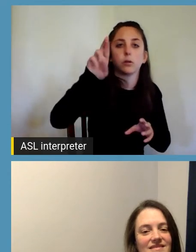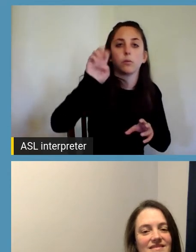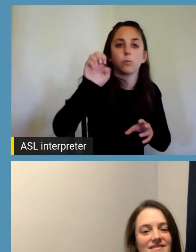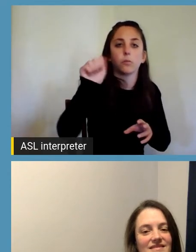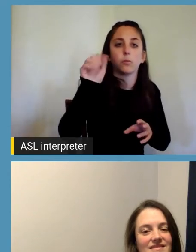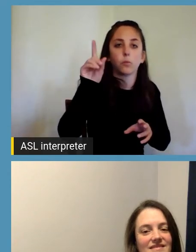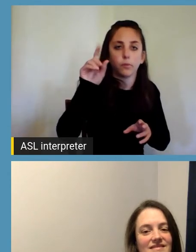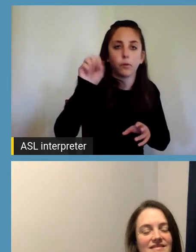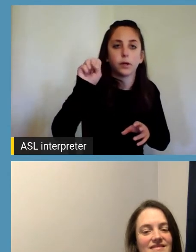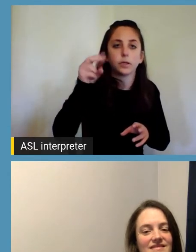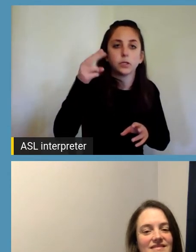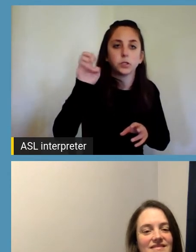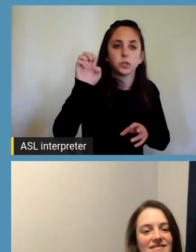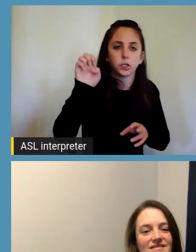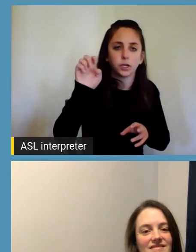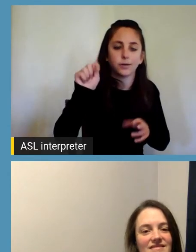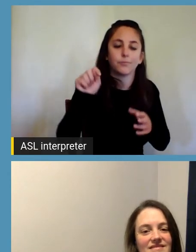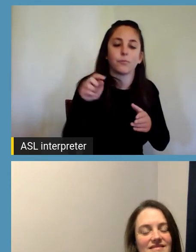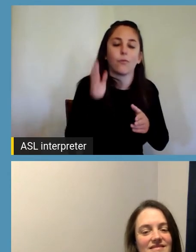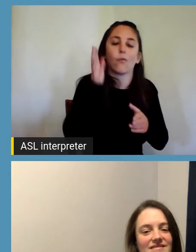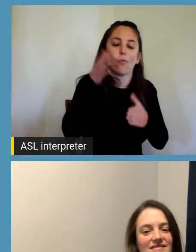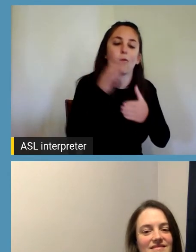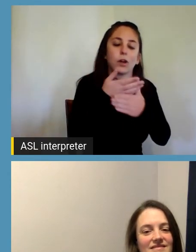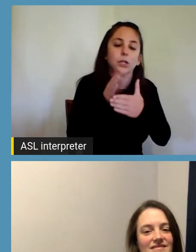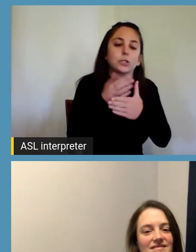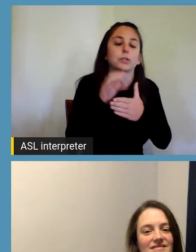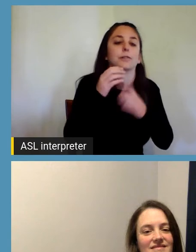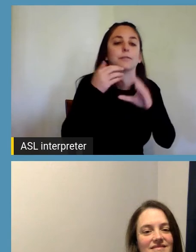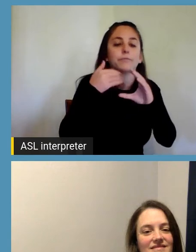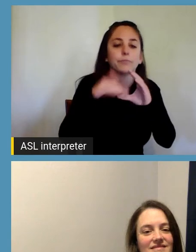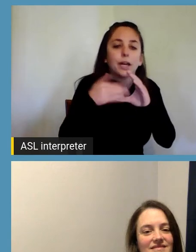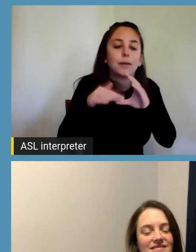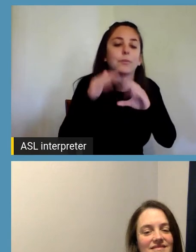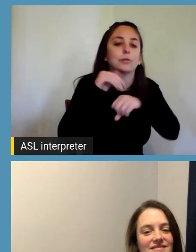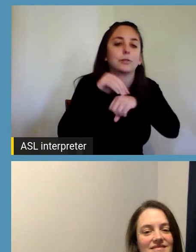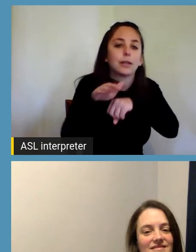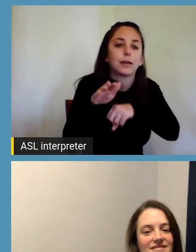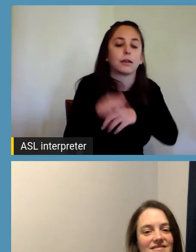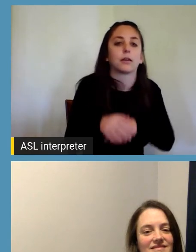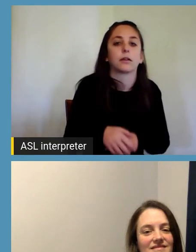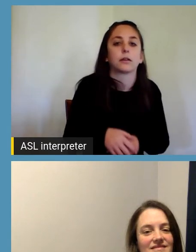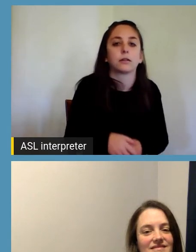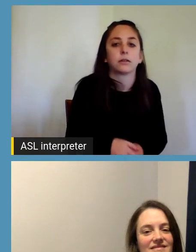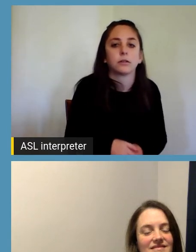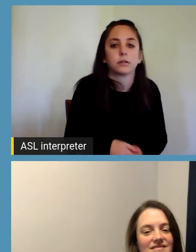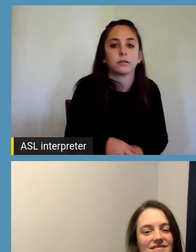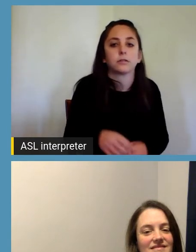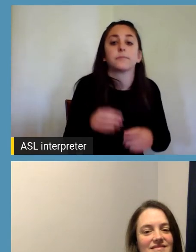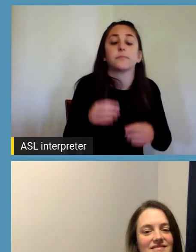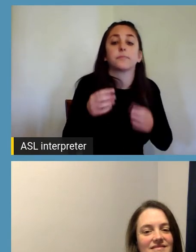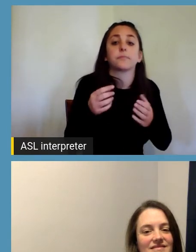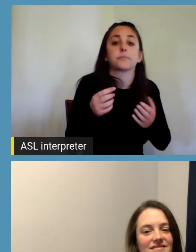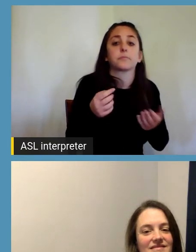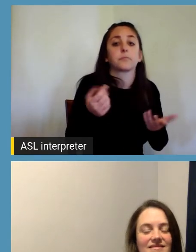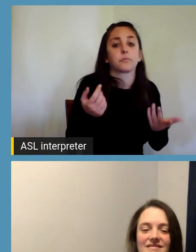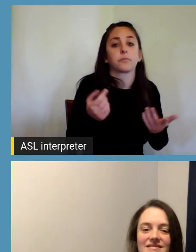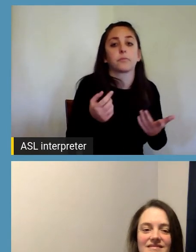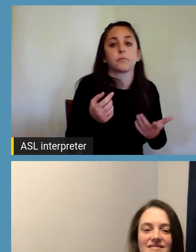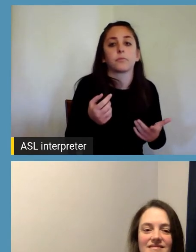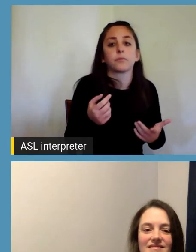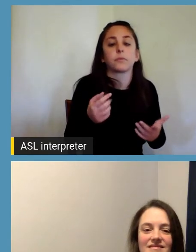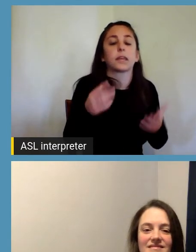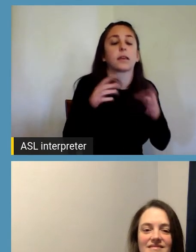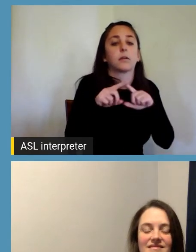And well, I guess we do have MailChimp for email marketing, and that is paid and it comes with its insights. But